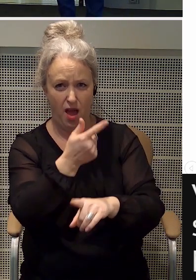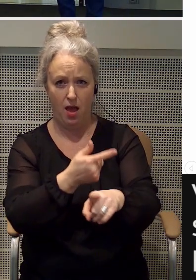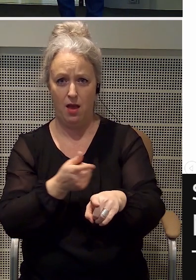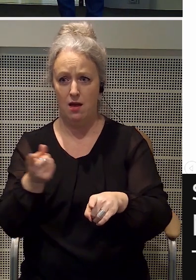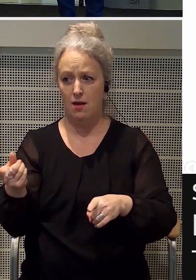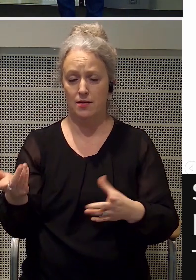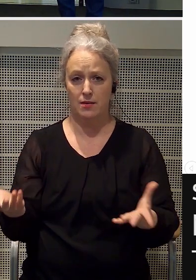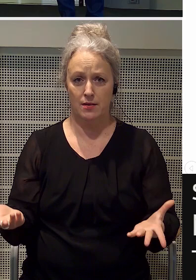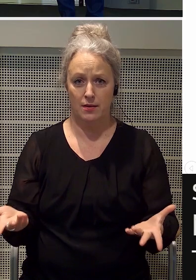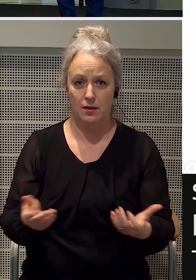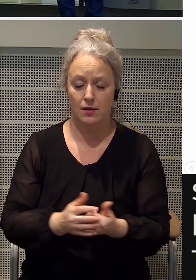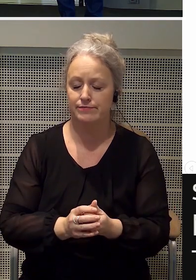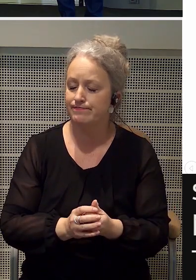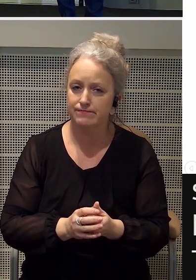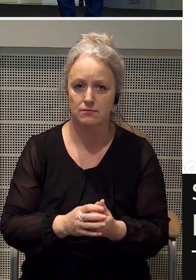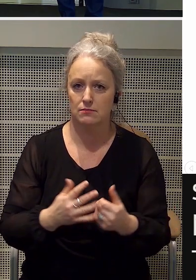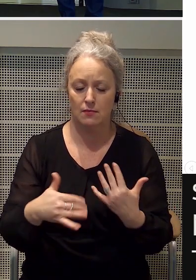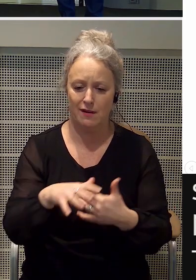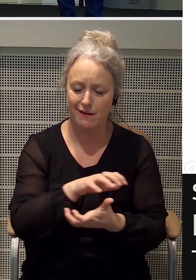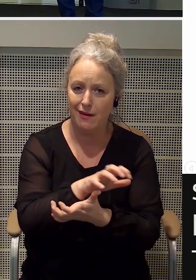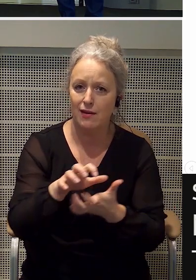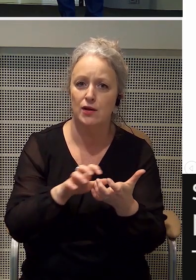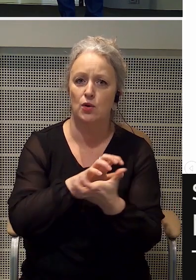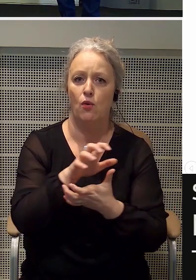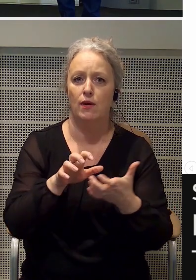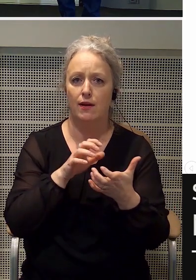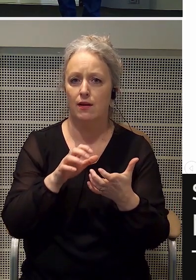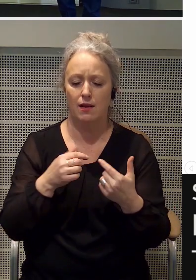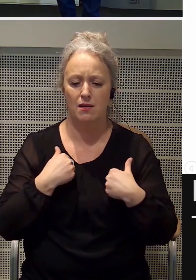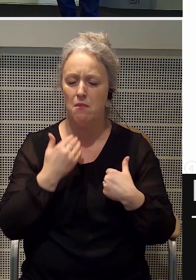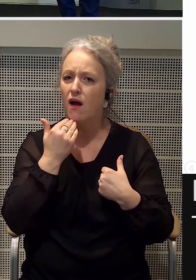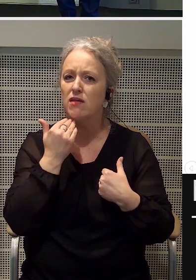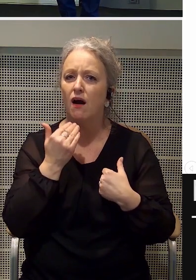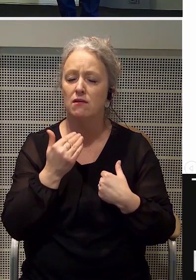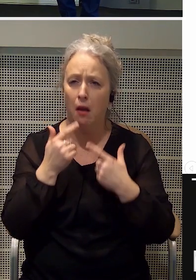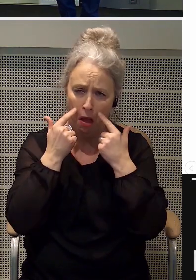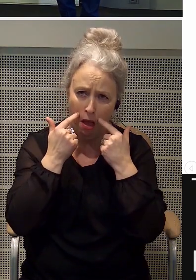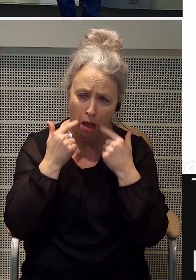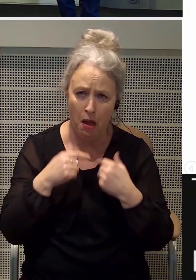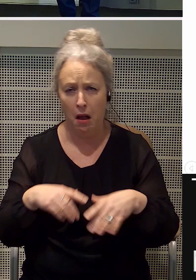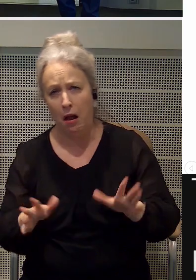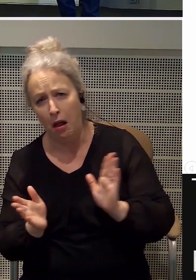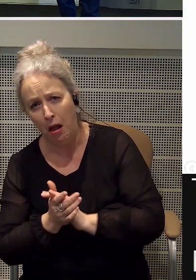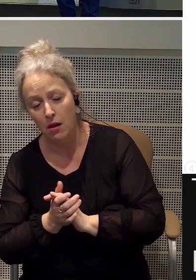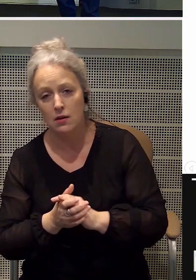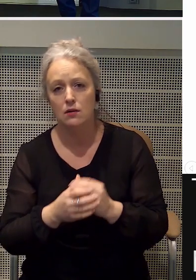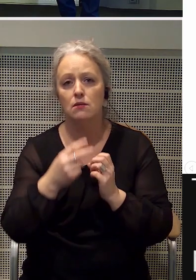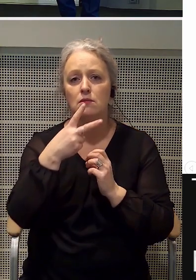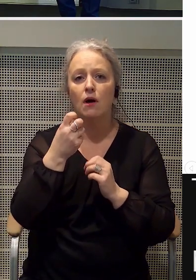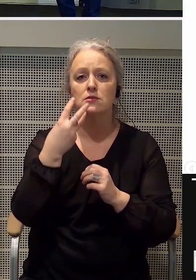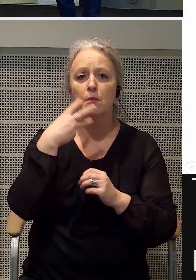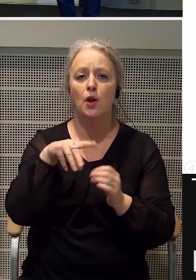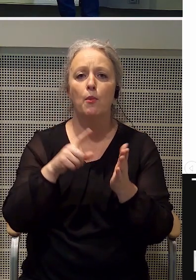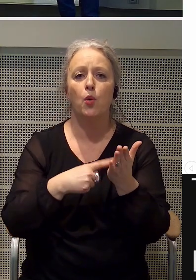health insurance fund to pay for the three different types of rehabilitation services as well. But it is hard for us. I don't